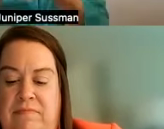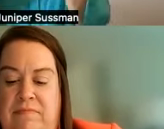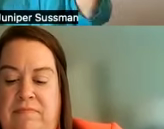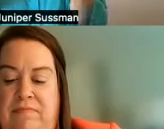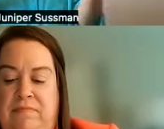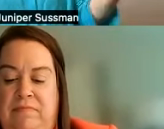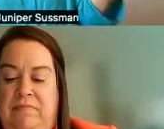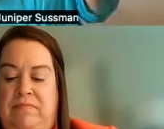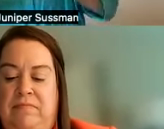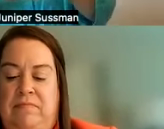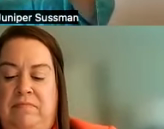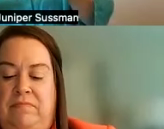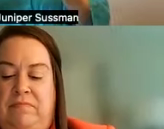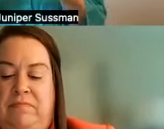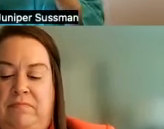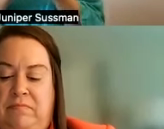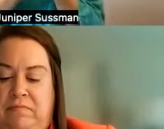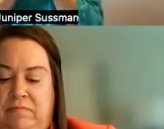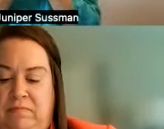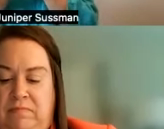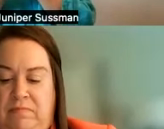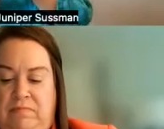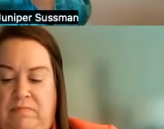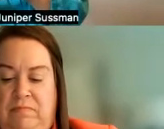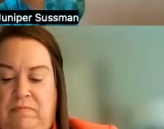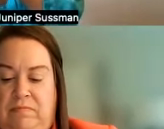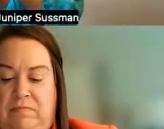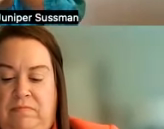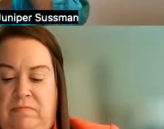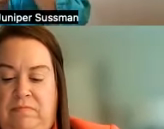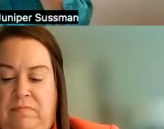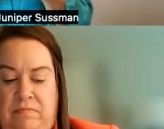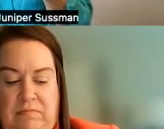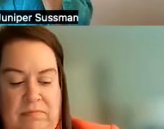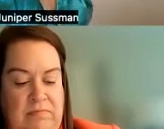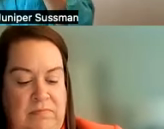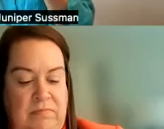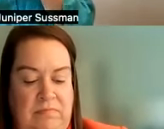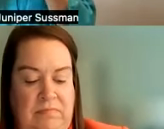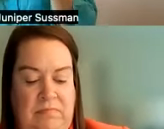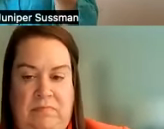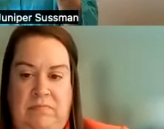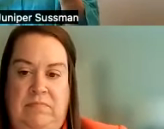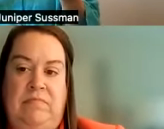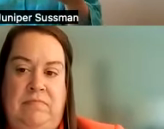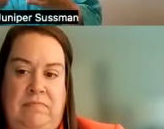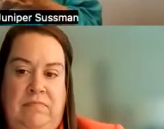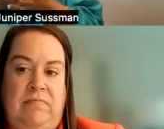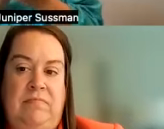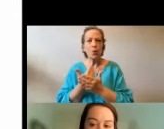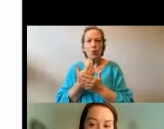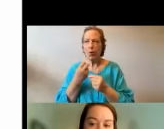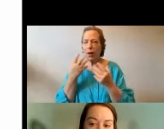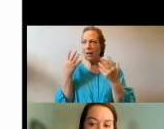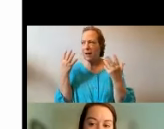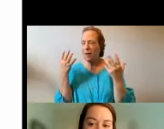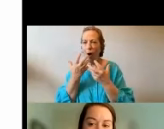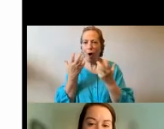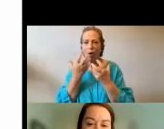of the partnerships, the conversations are starting in new and awesome places, including